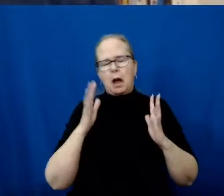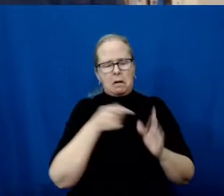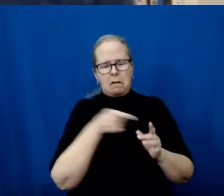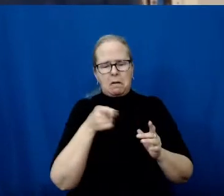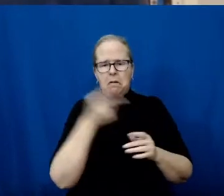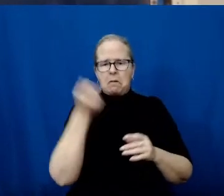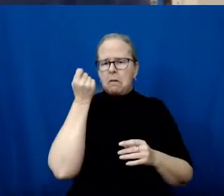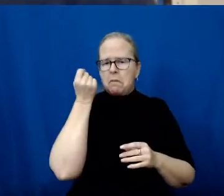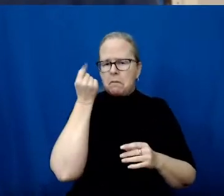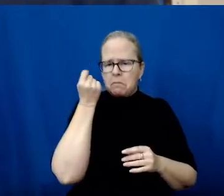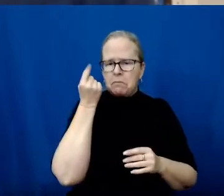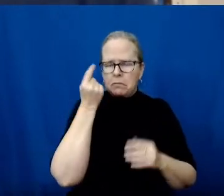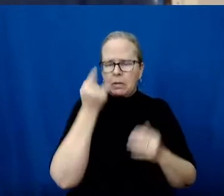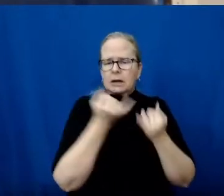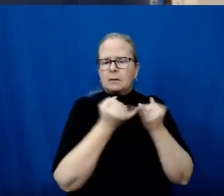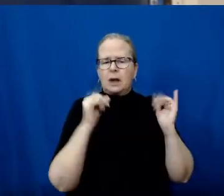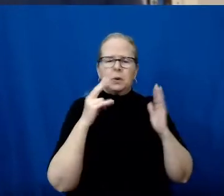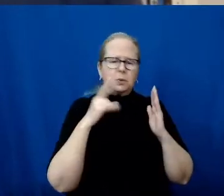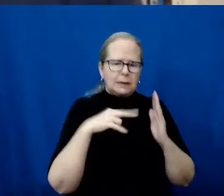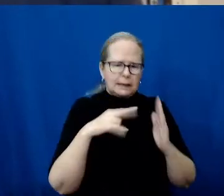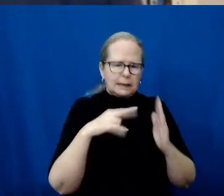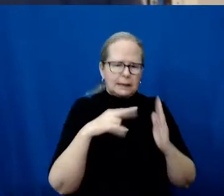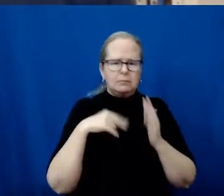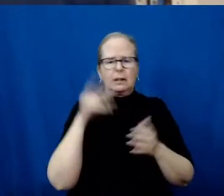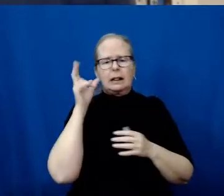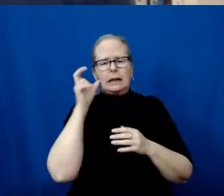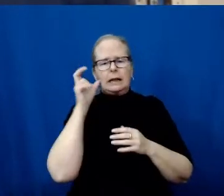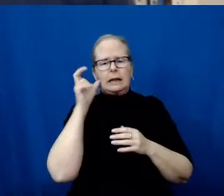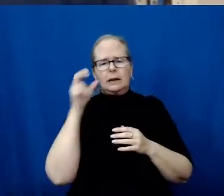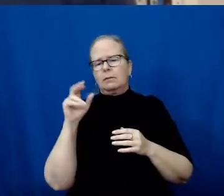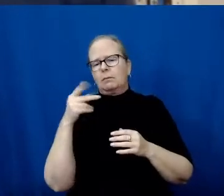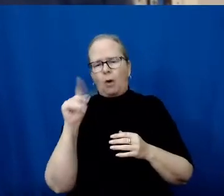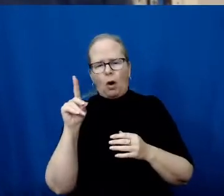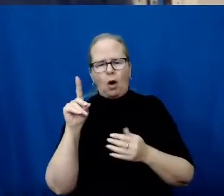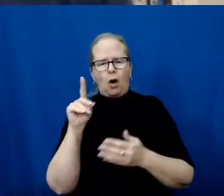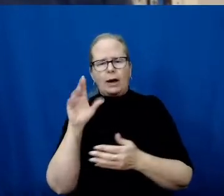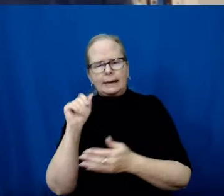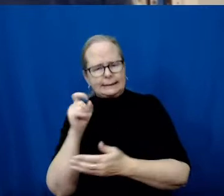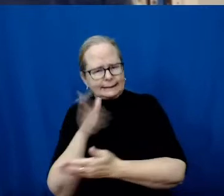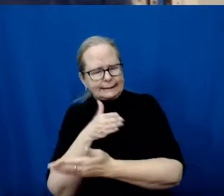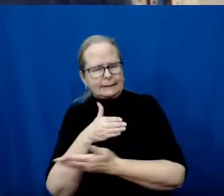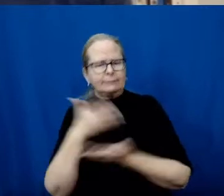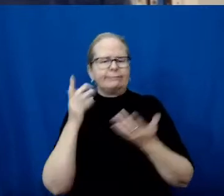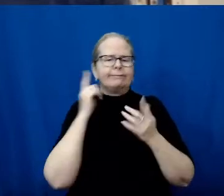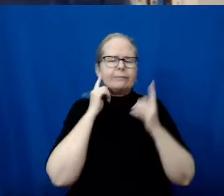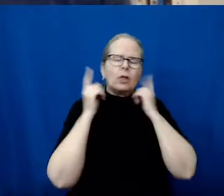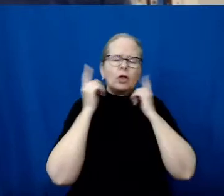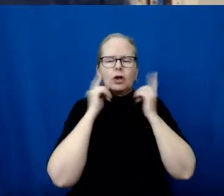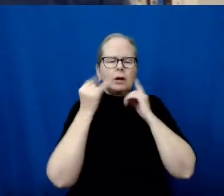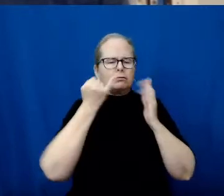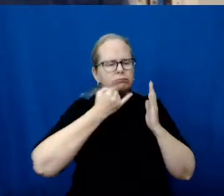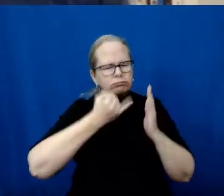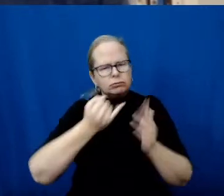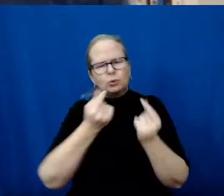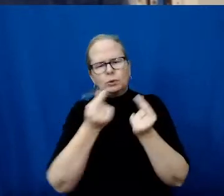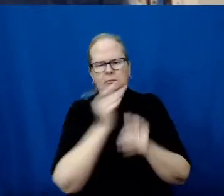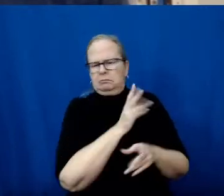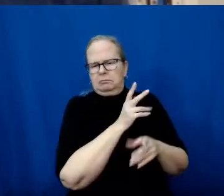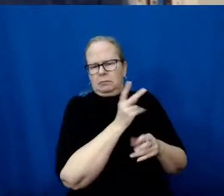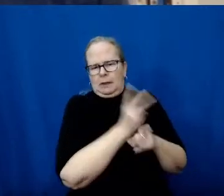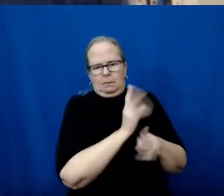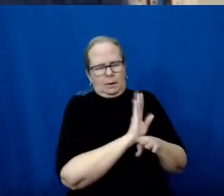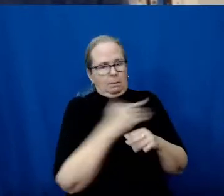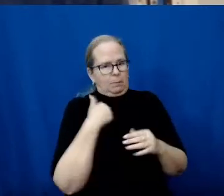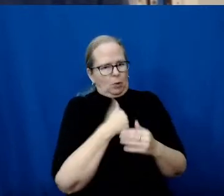drawing, so we did okay. It was fortunate in some sense that it was over the holidays when we didn't have a lot of